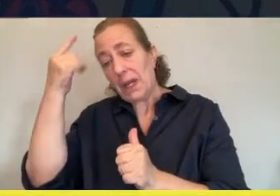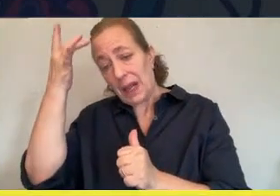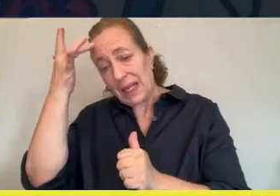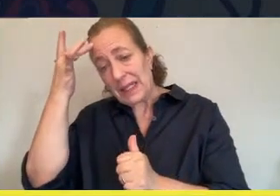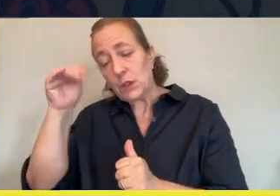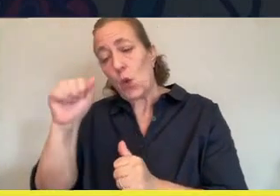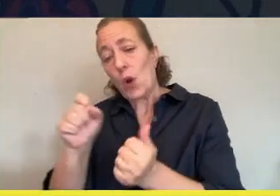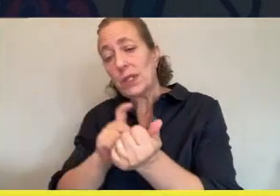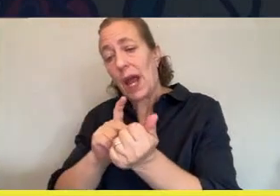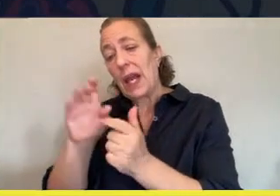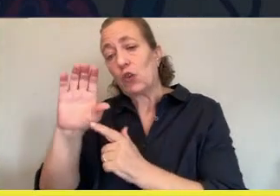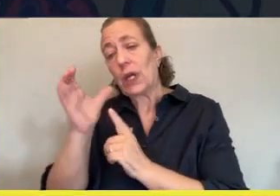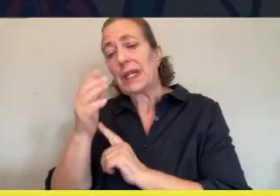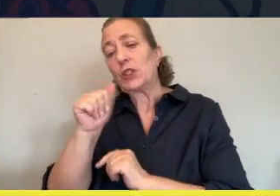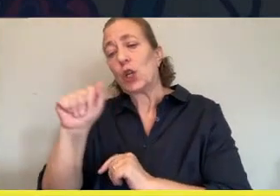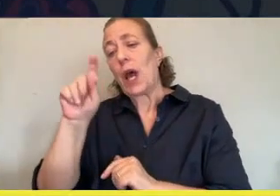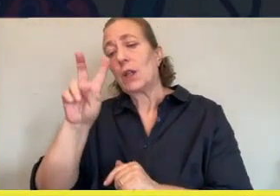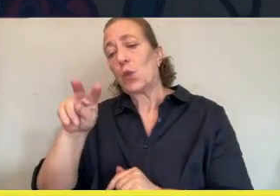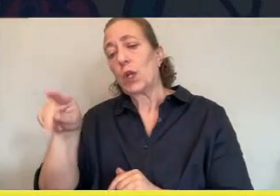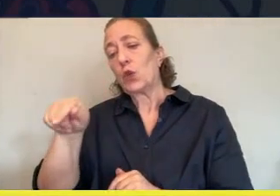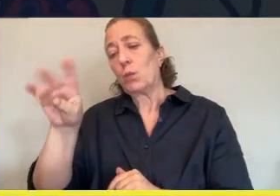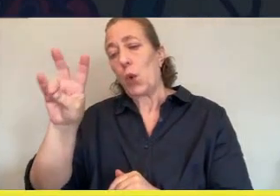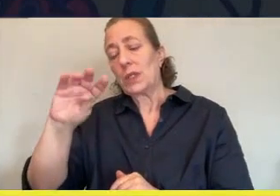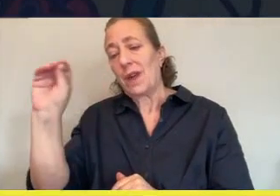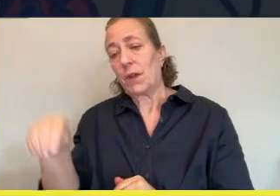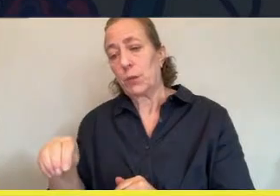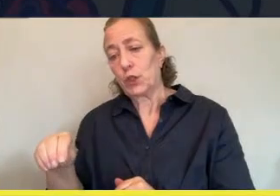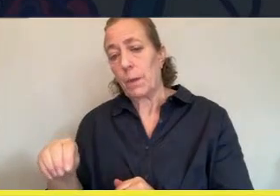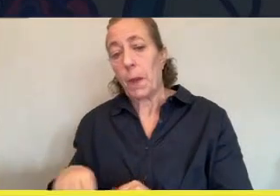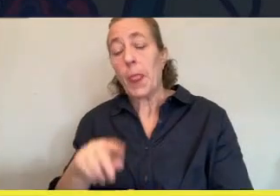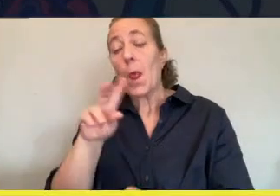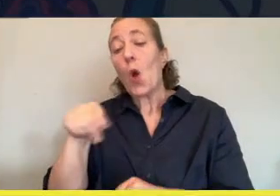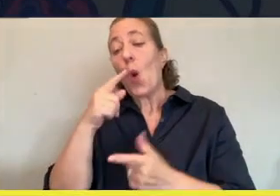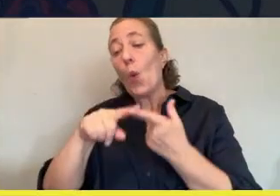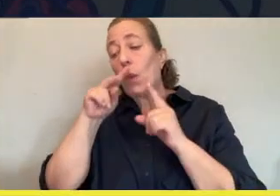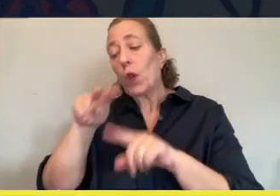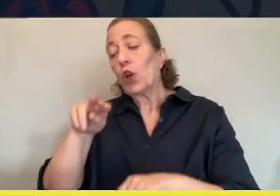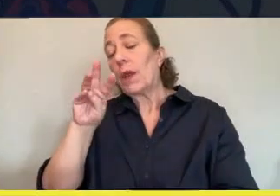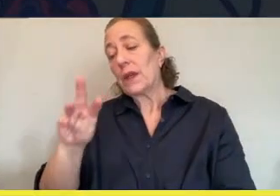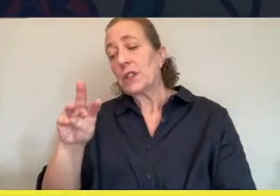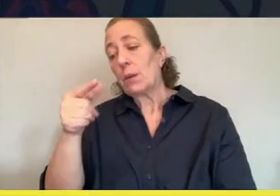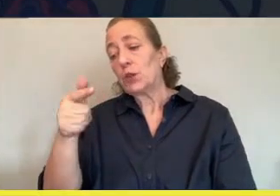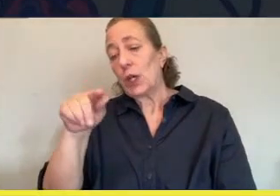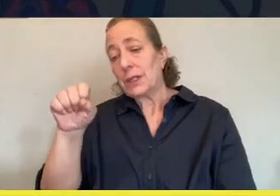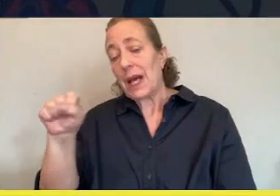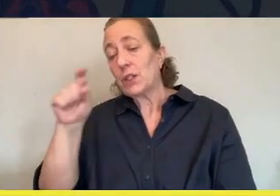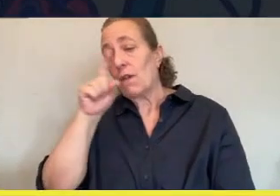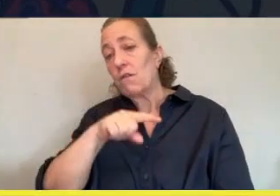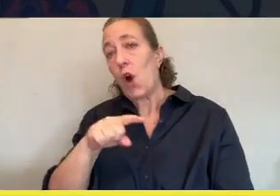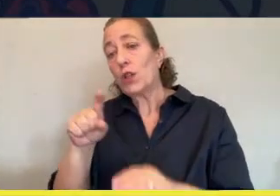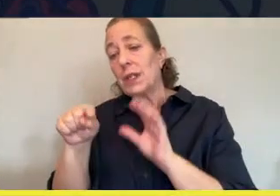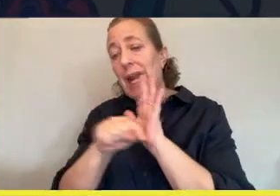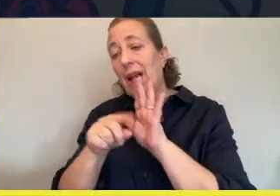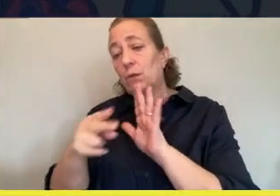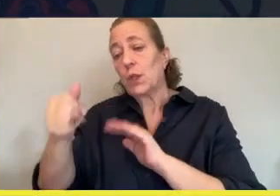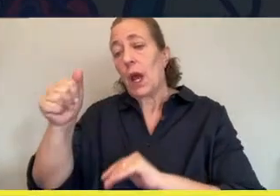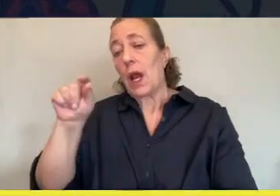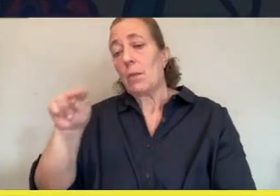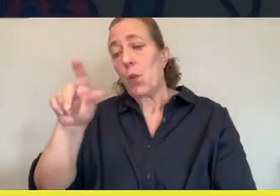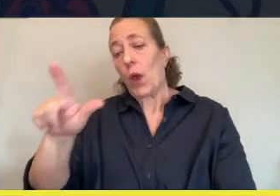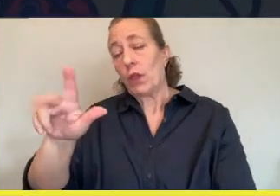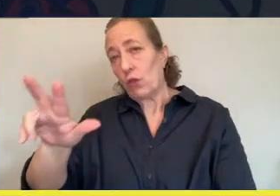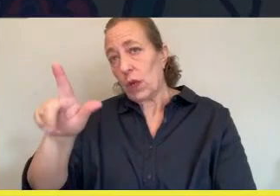condition at 22.7%. When we looked at the WGSS, the full false negative rate was even higher at